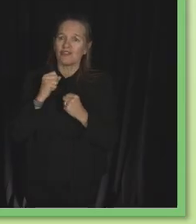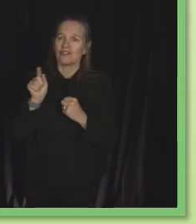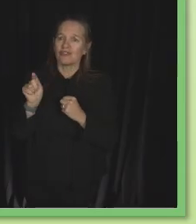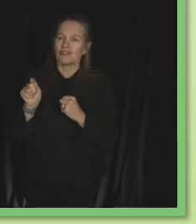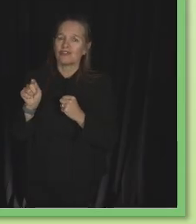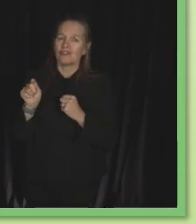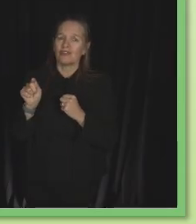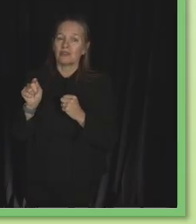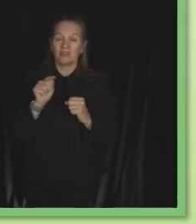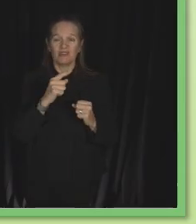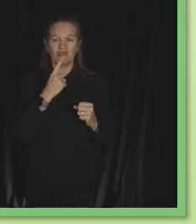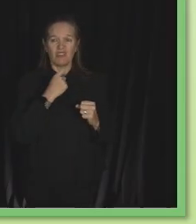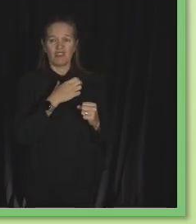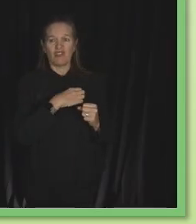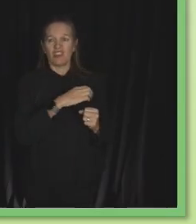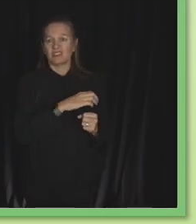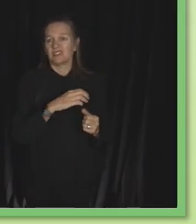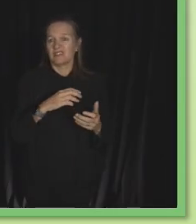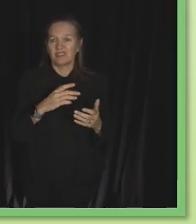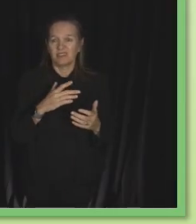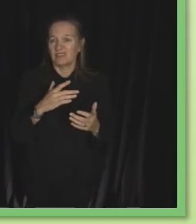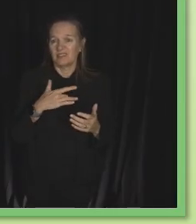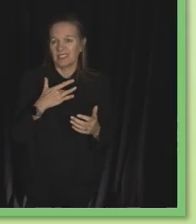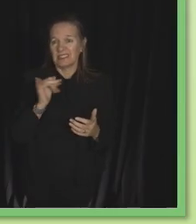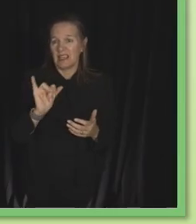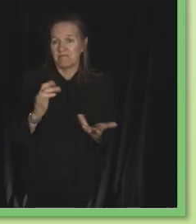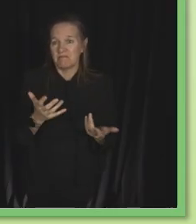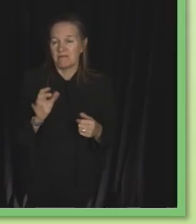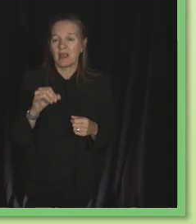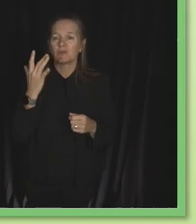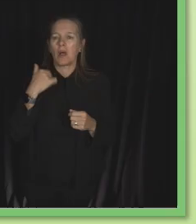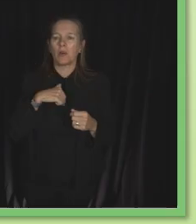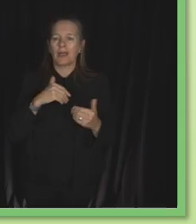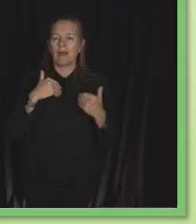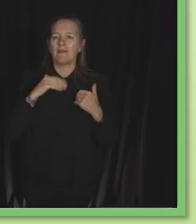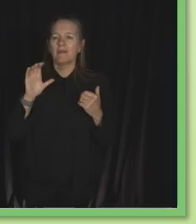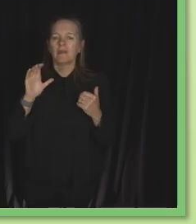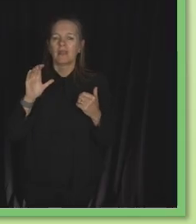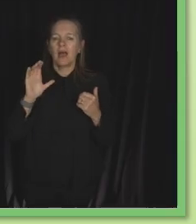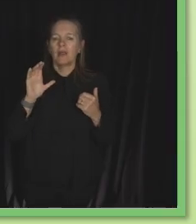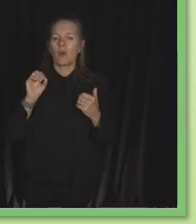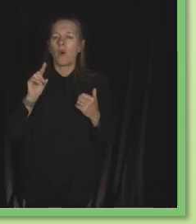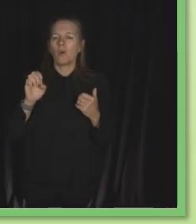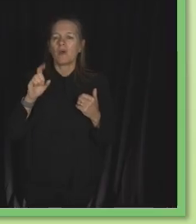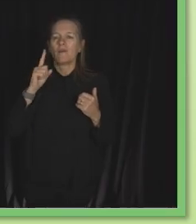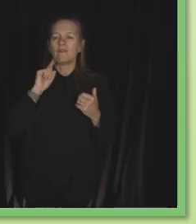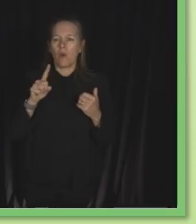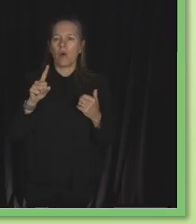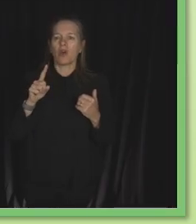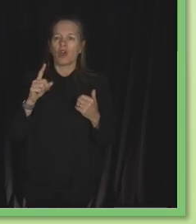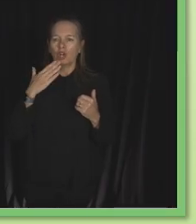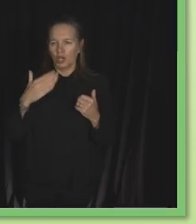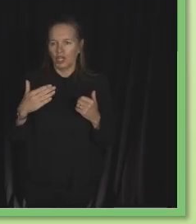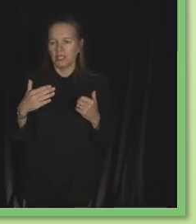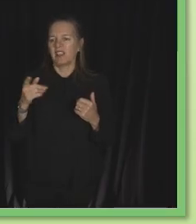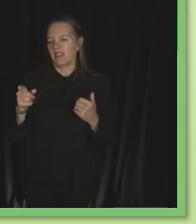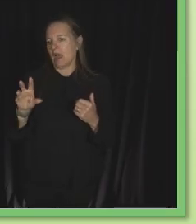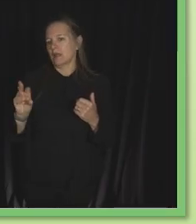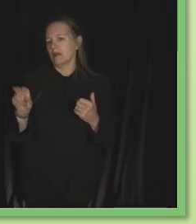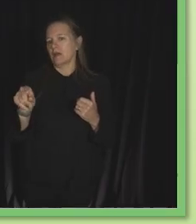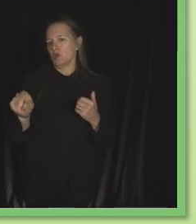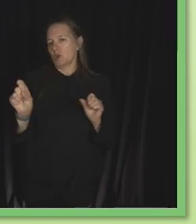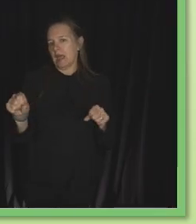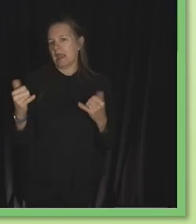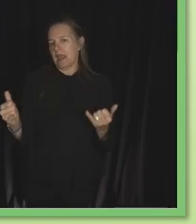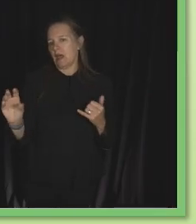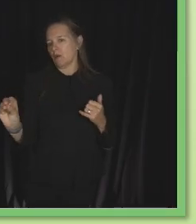philosophy. And that's why we launched Code for Good. You can scan that QR code. But it's a space where volunteer